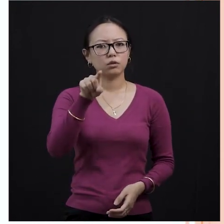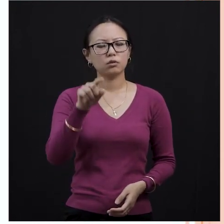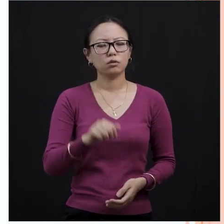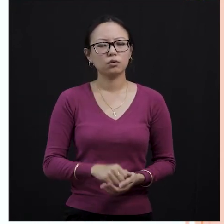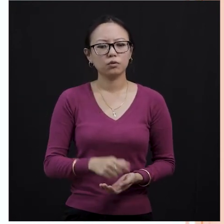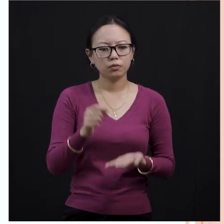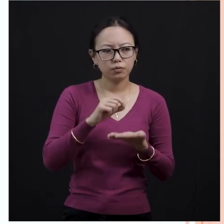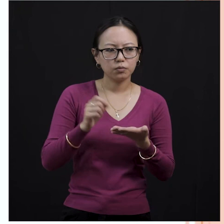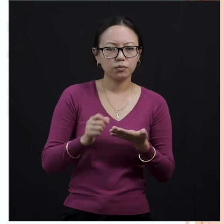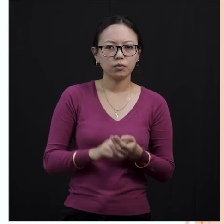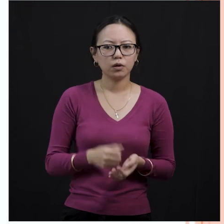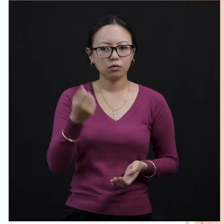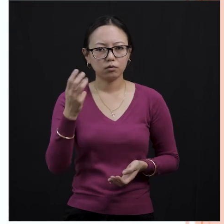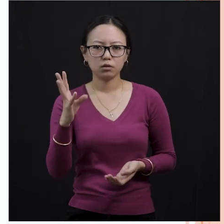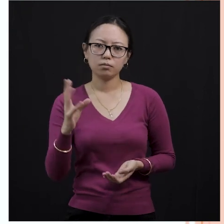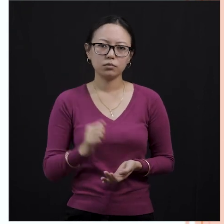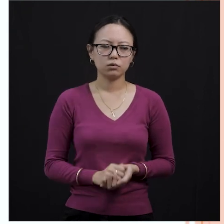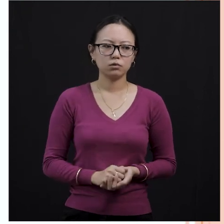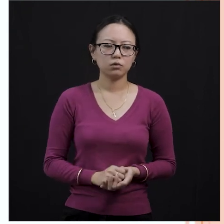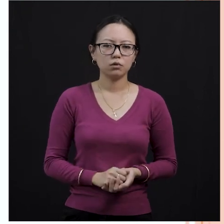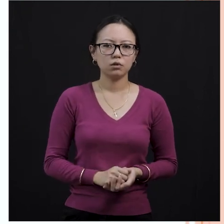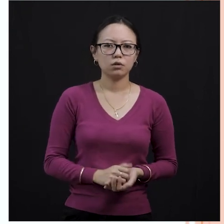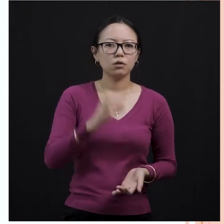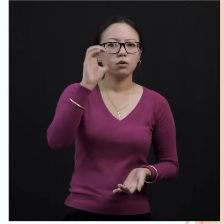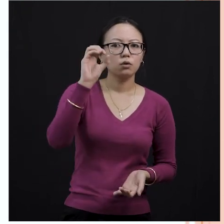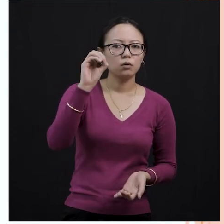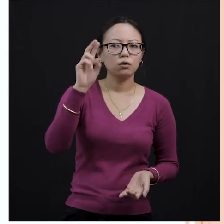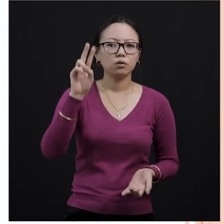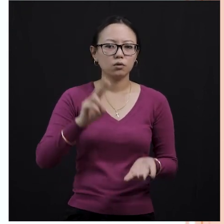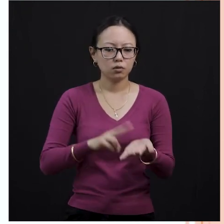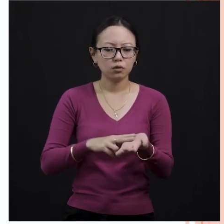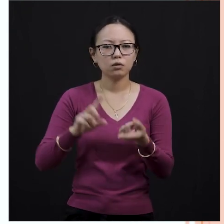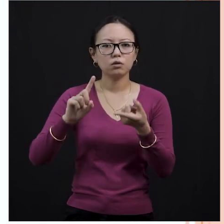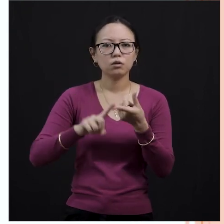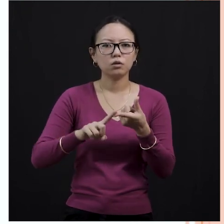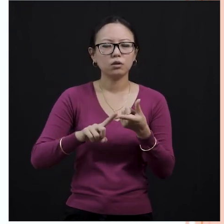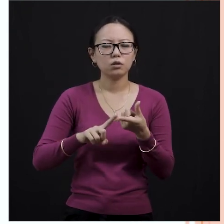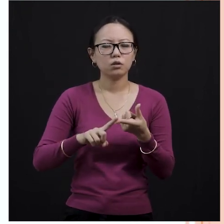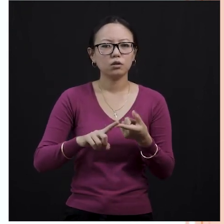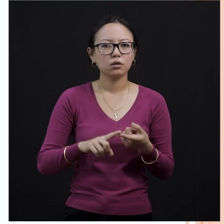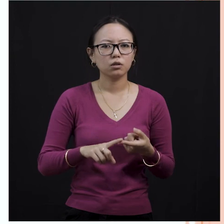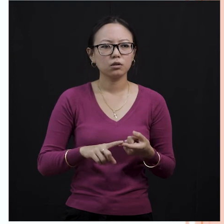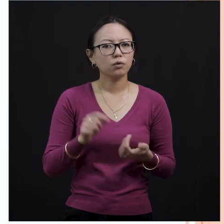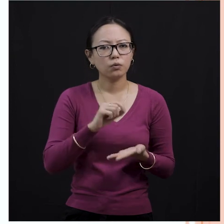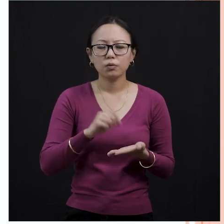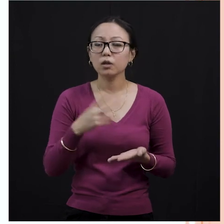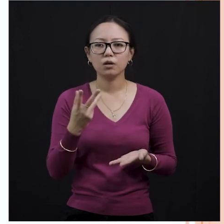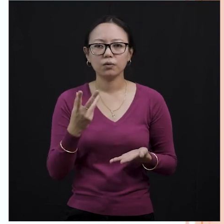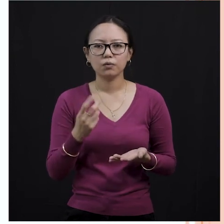for this. So in the first example, ONE is written as